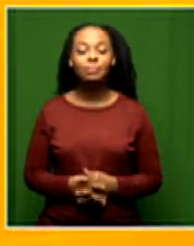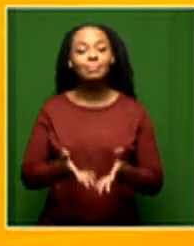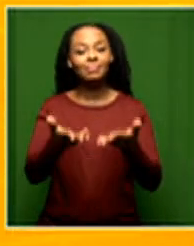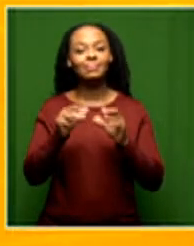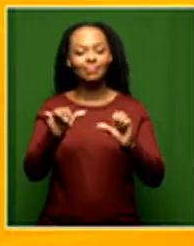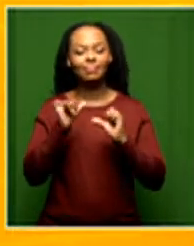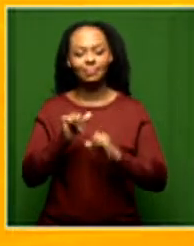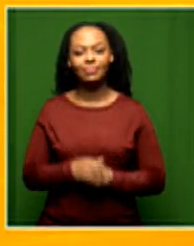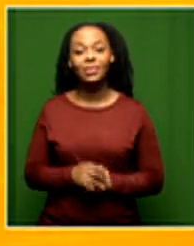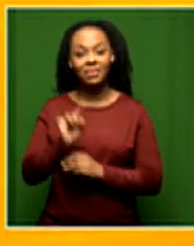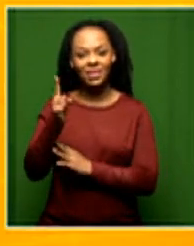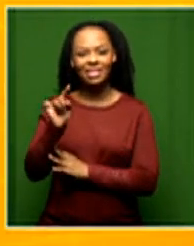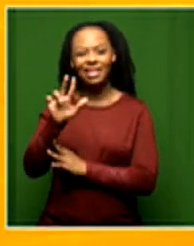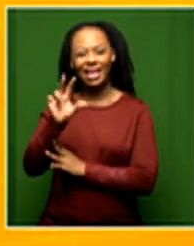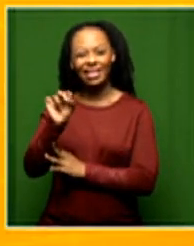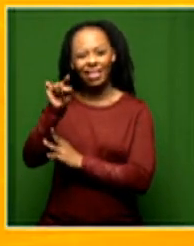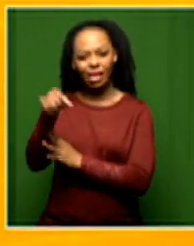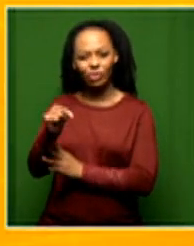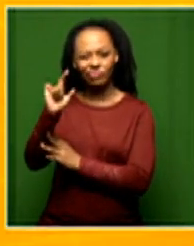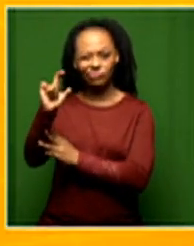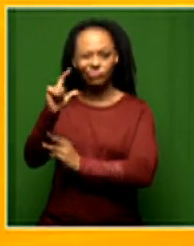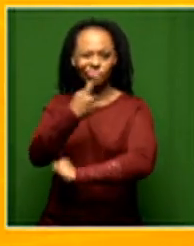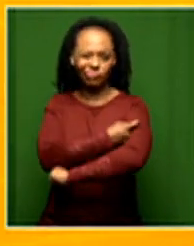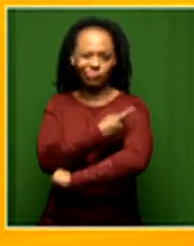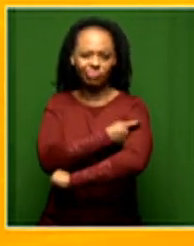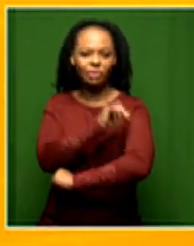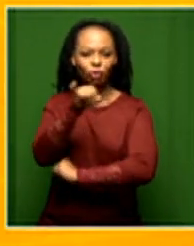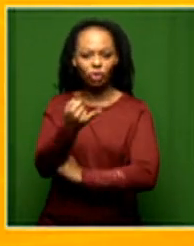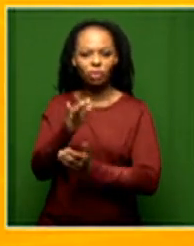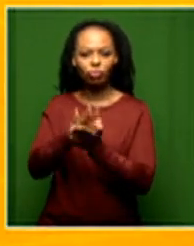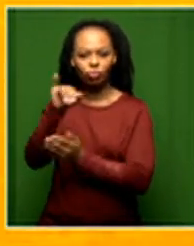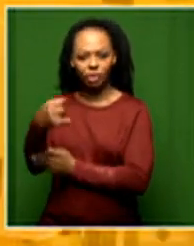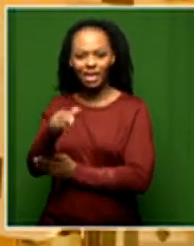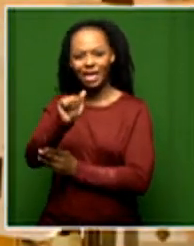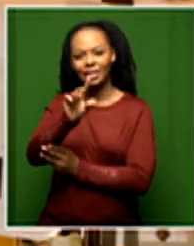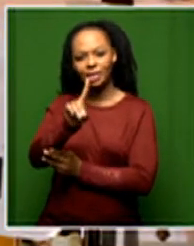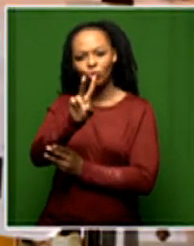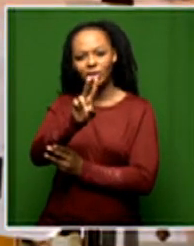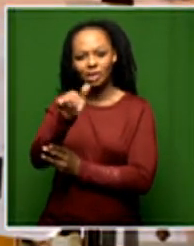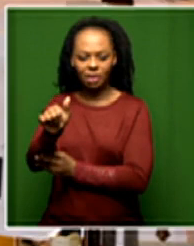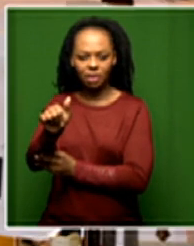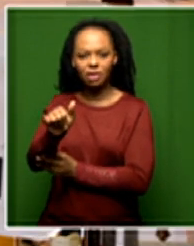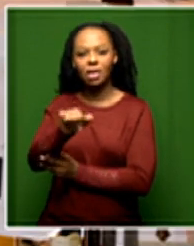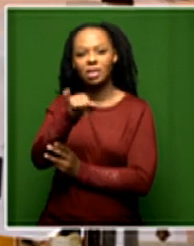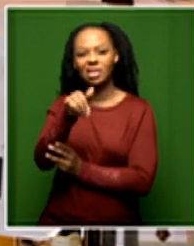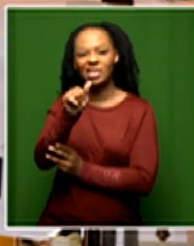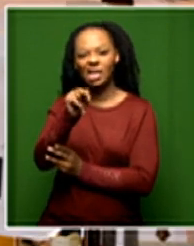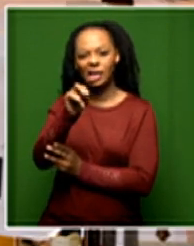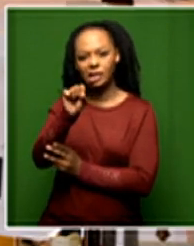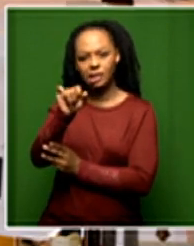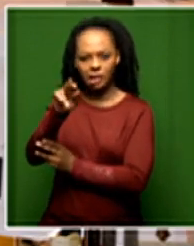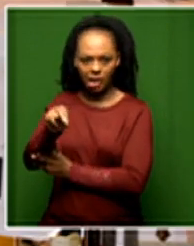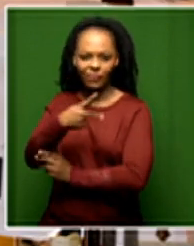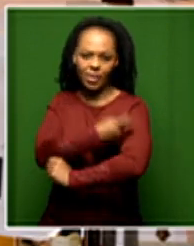And welcome back now. The first 80,000 doses of the Johnson Johnson AD26 Janssen's vaccine arrived in South Africa